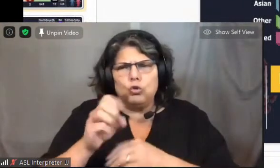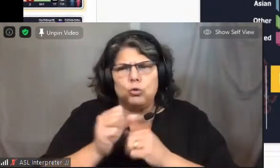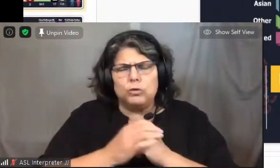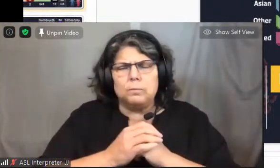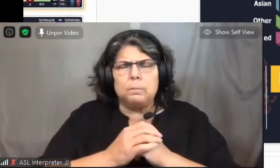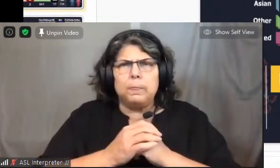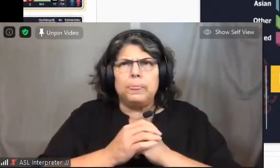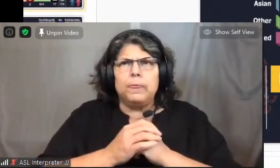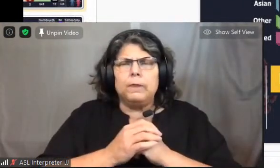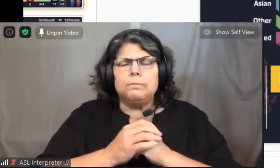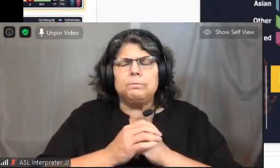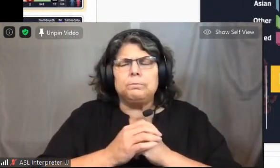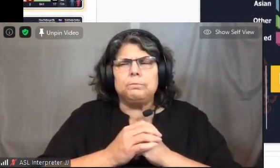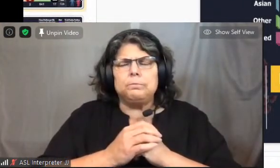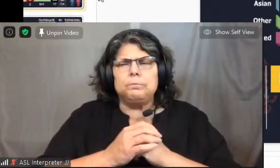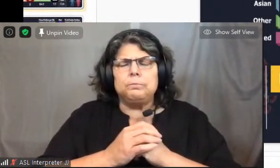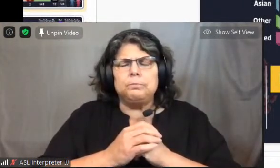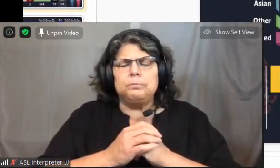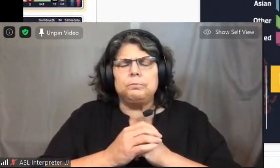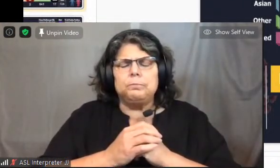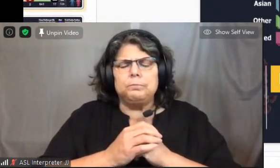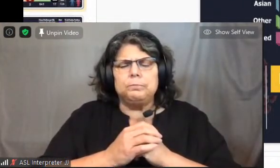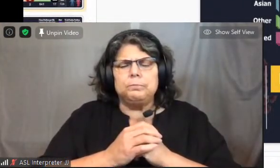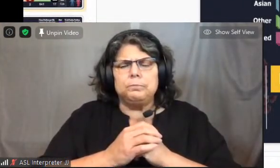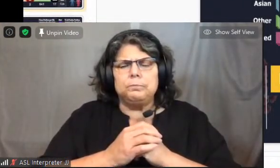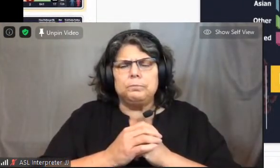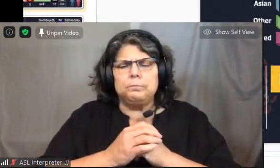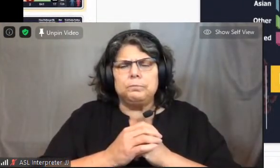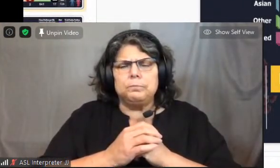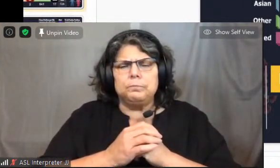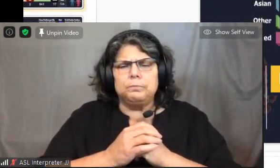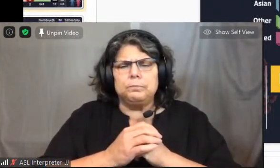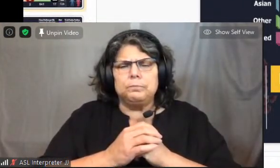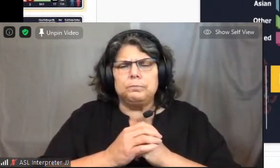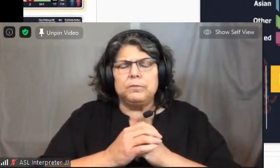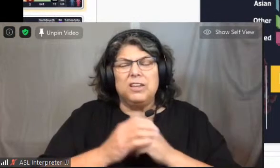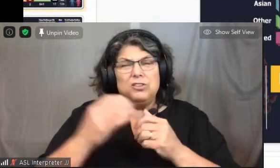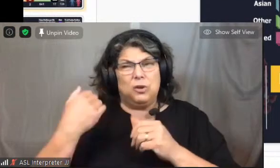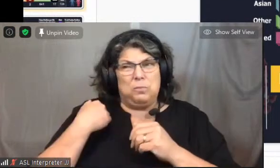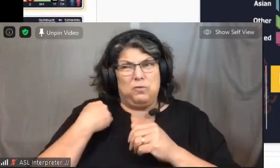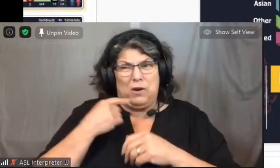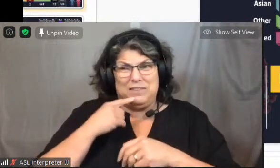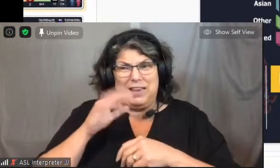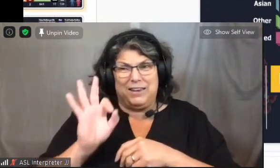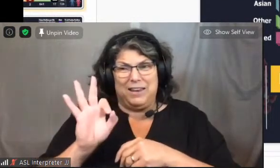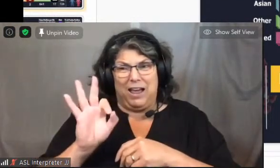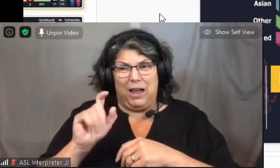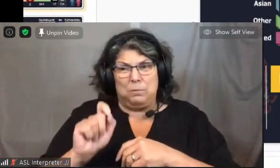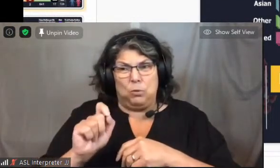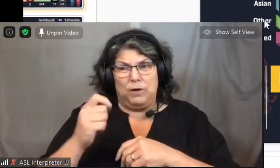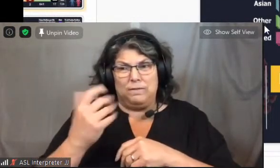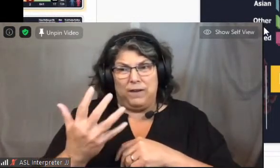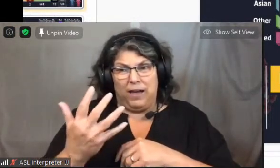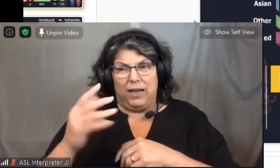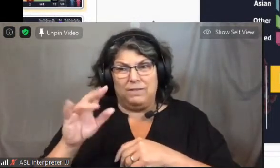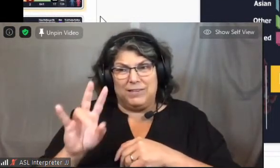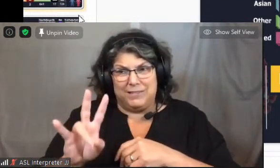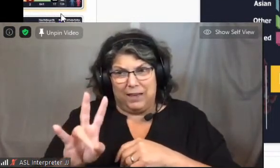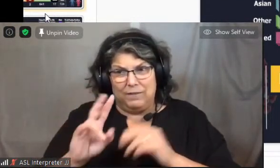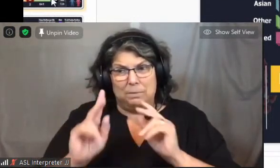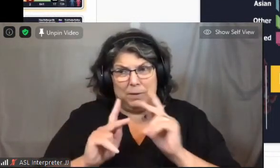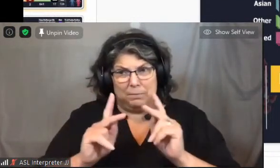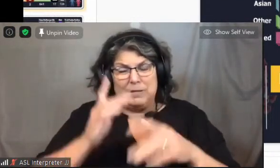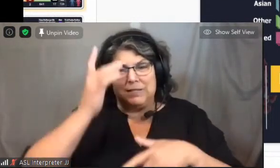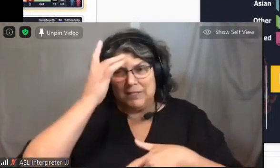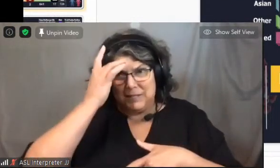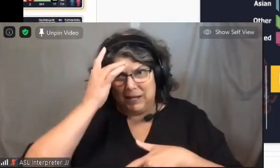be adjusting our 9.57 is